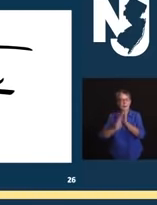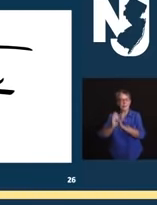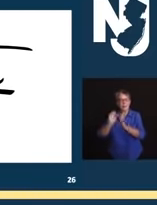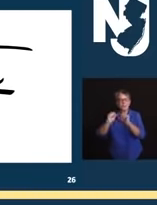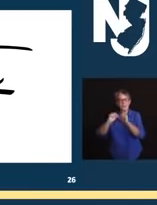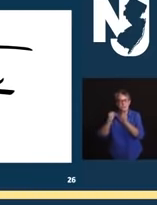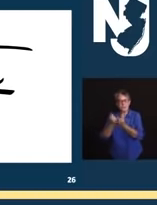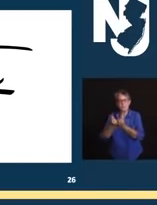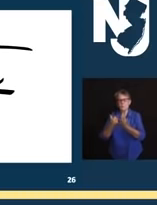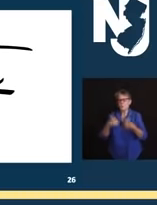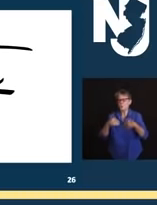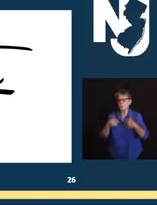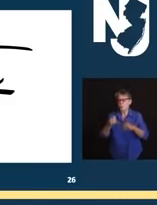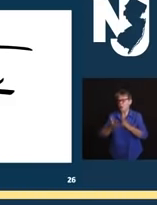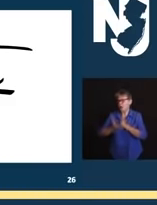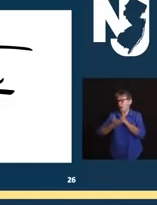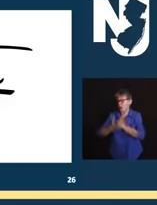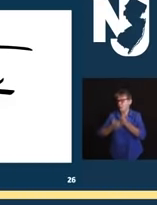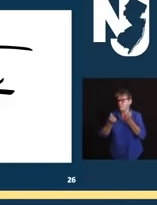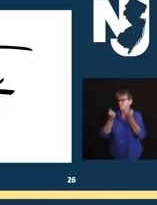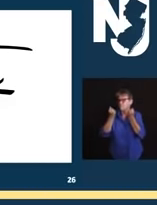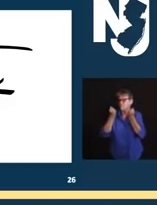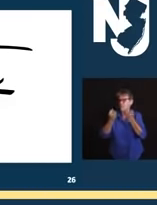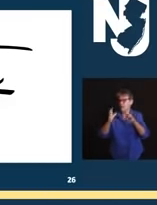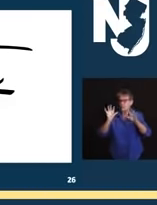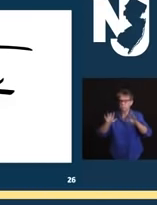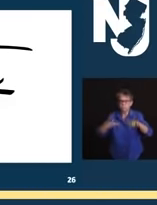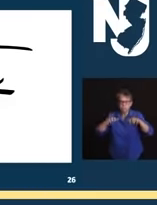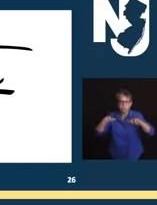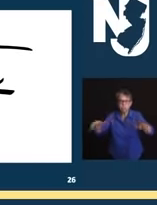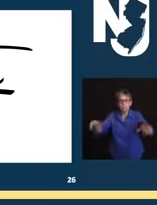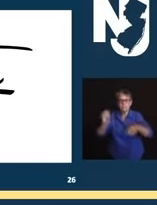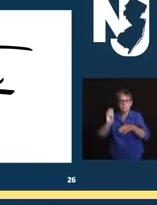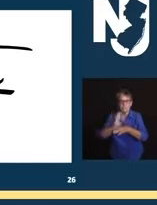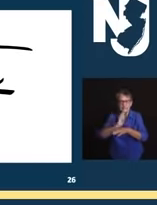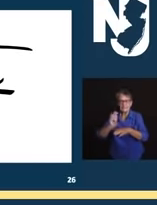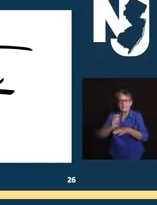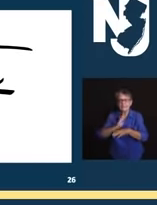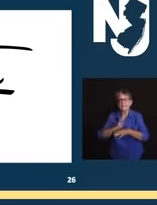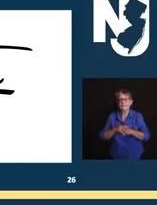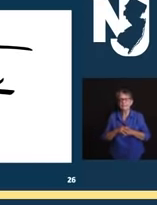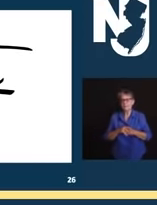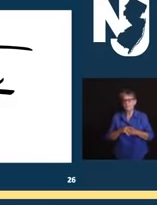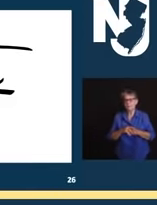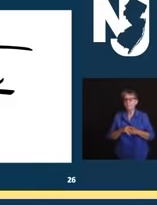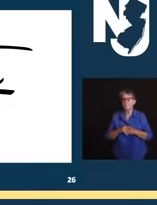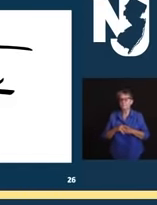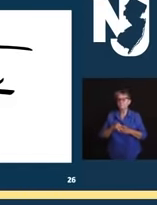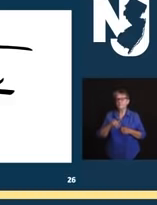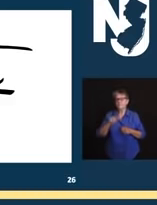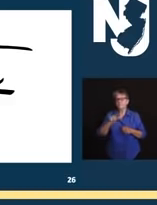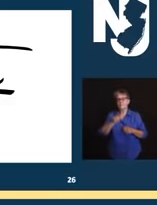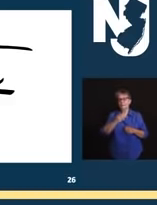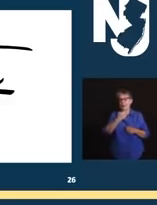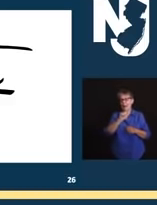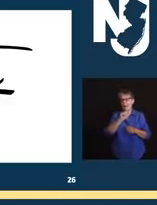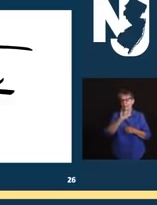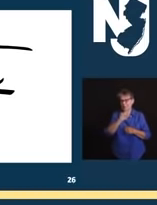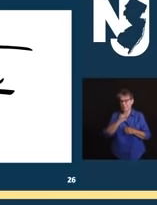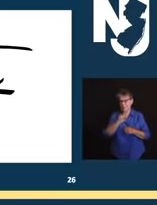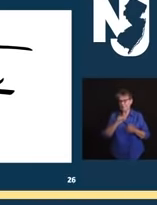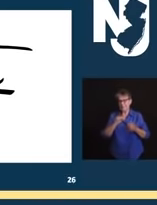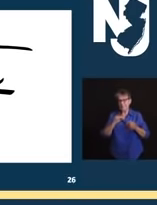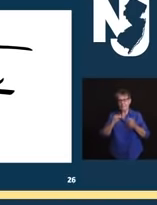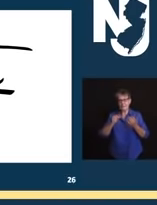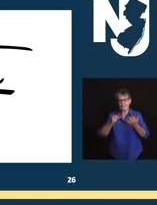7 days a week. They used to be open 5. They've got it in shifts, so they've got capacity restrictions, social distancing. I